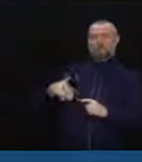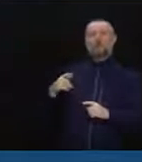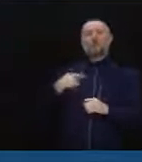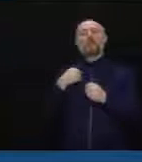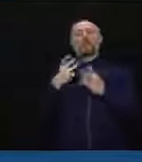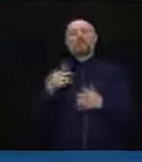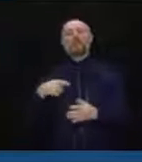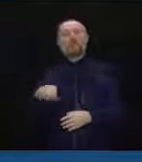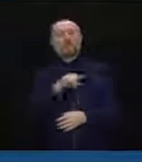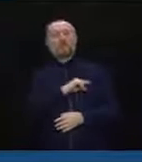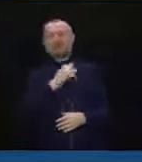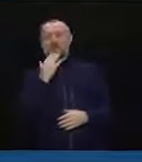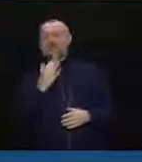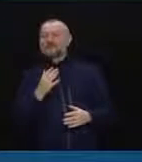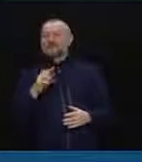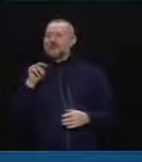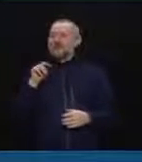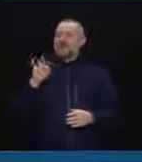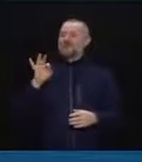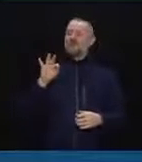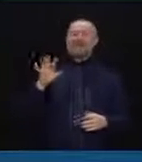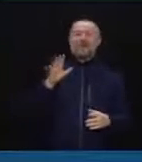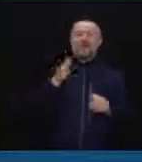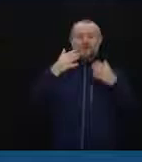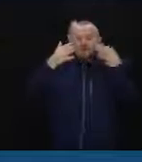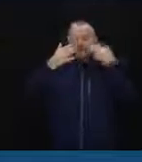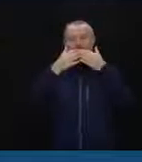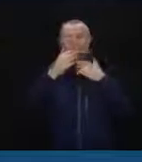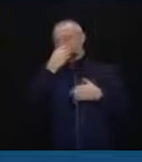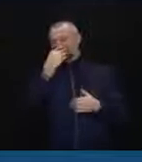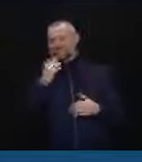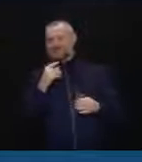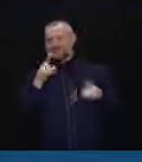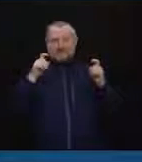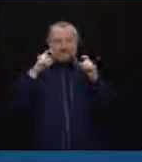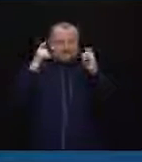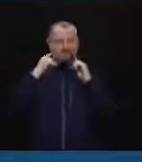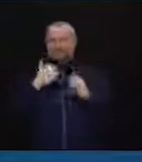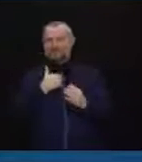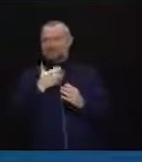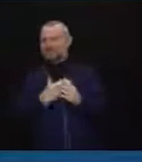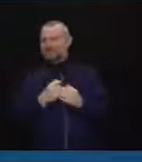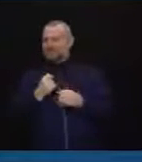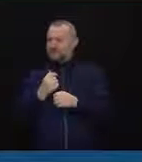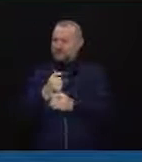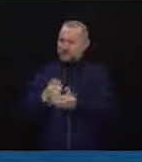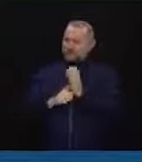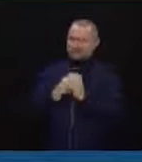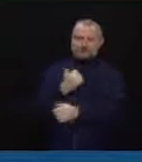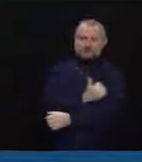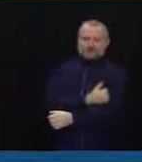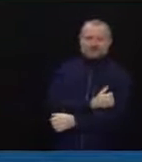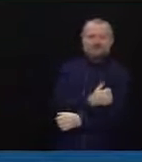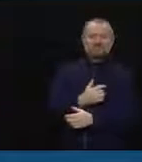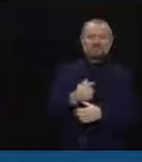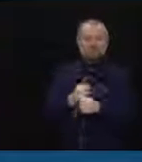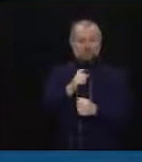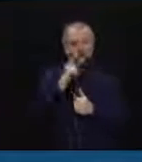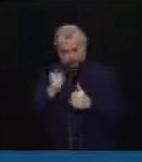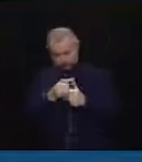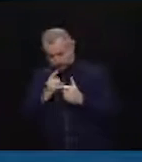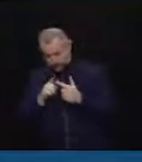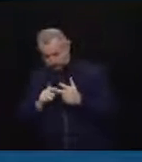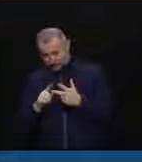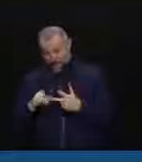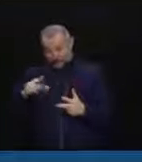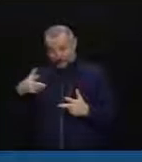providing testing kits. We are out there requiring vaccination availability, requiring that they make boosters available way